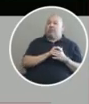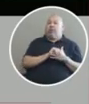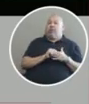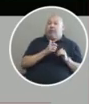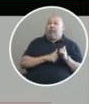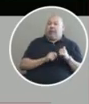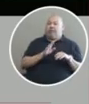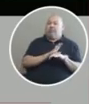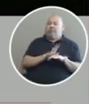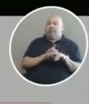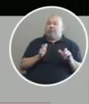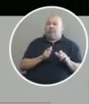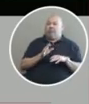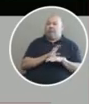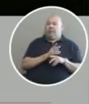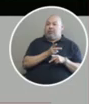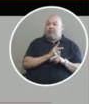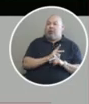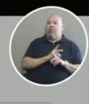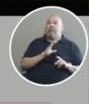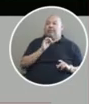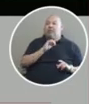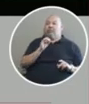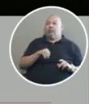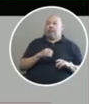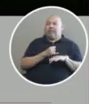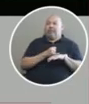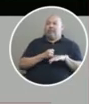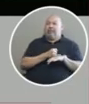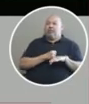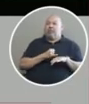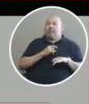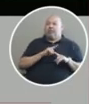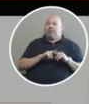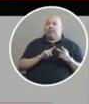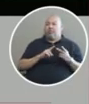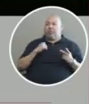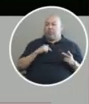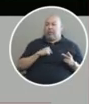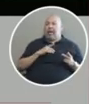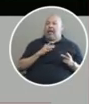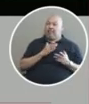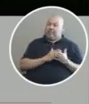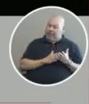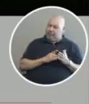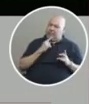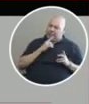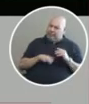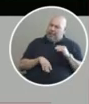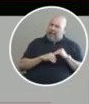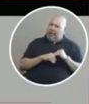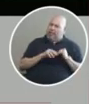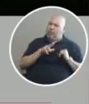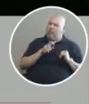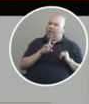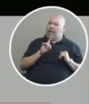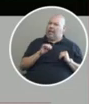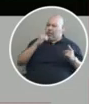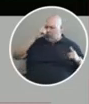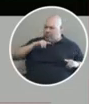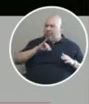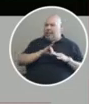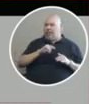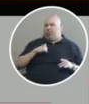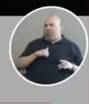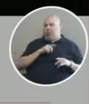$25,000 per business and small business loans at 0% interest. We do have stipulated in our 380 agreement, that's the vehicle